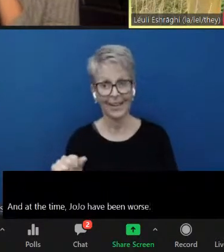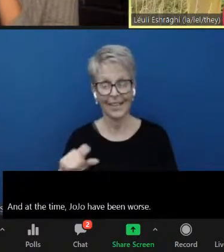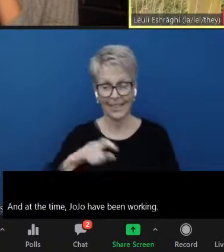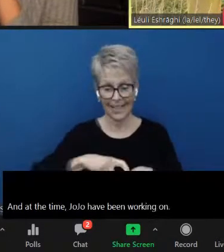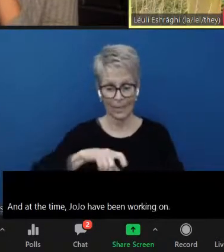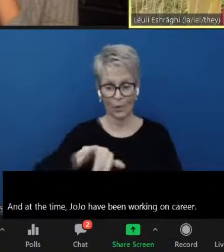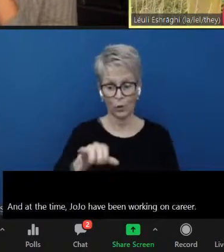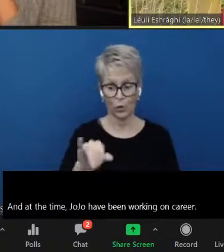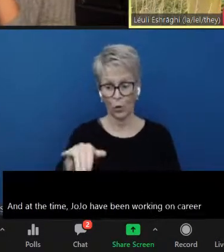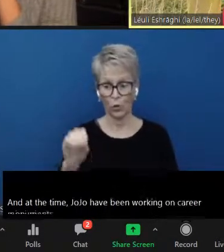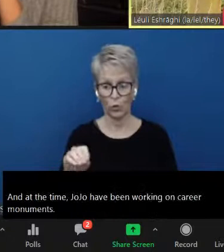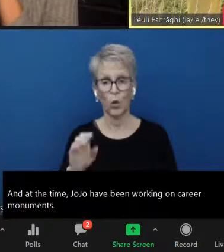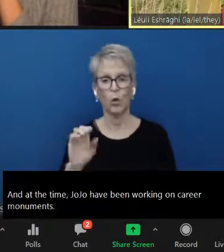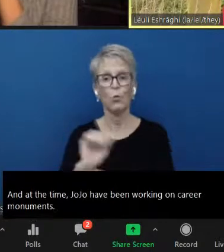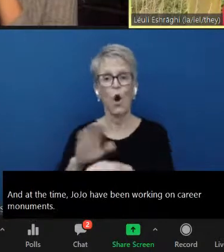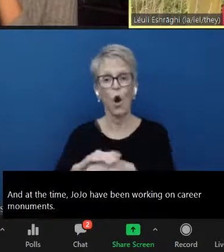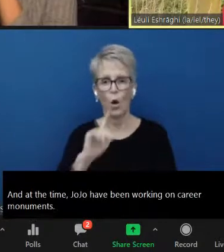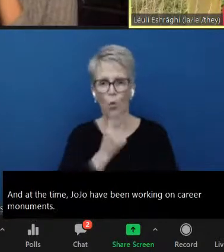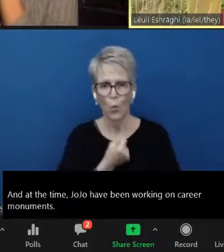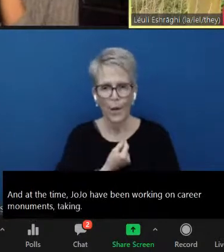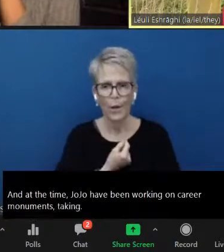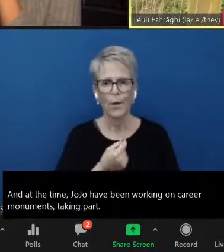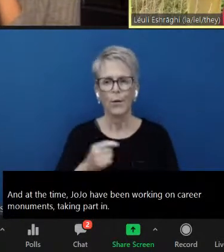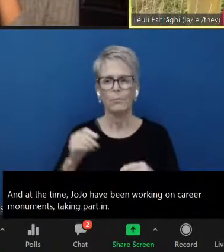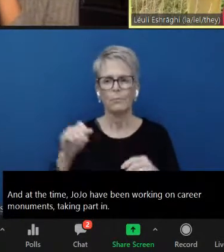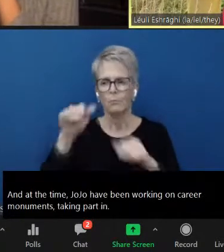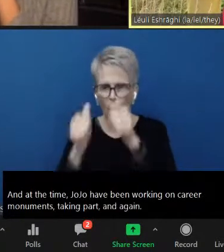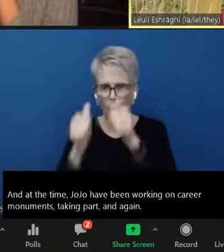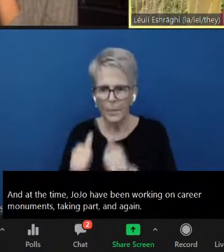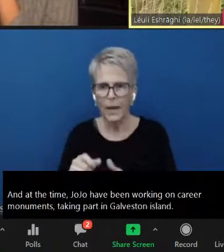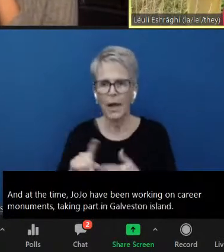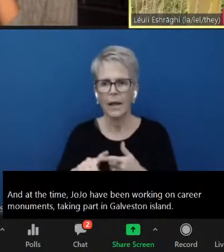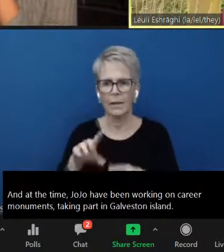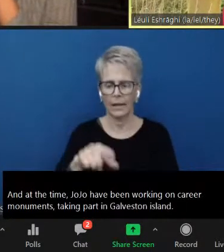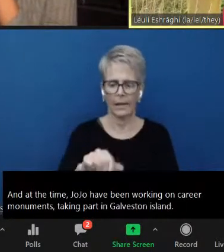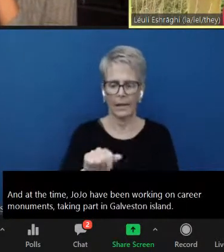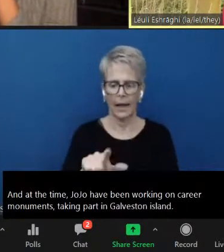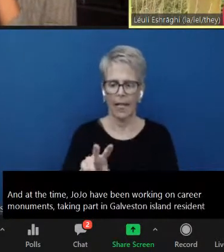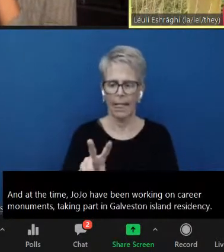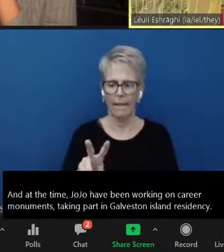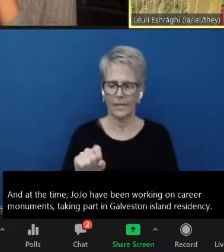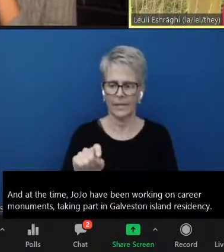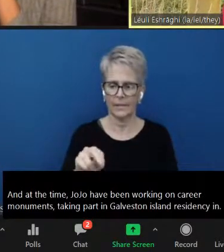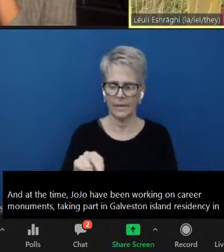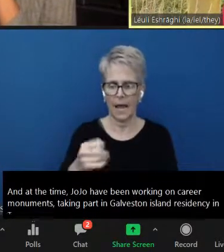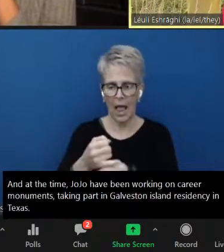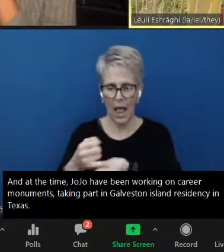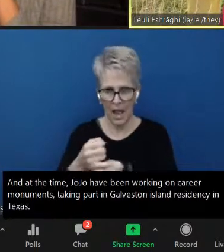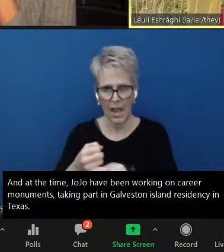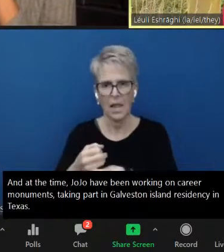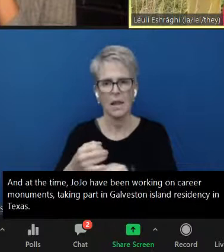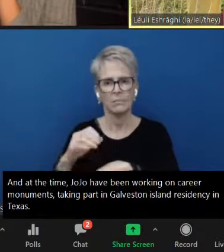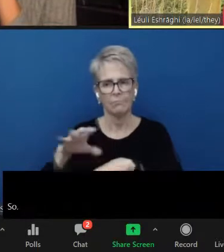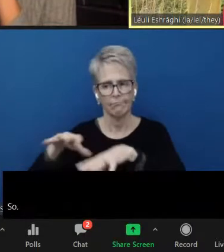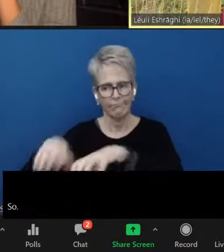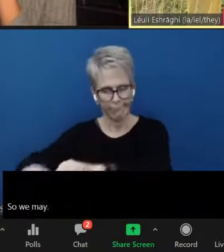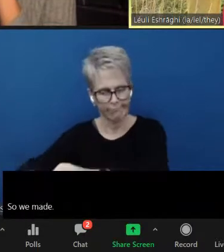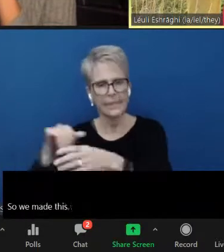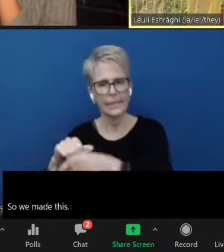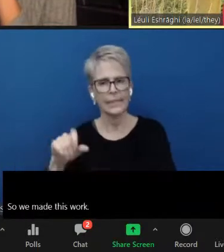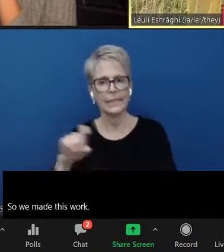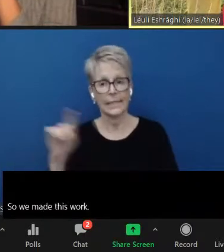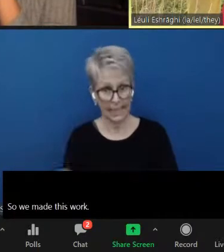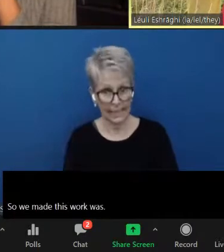working on queer monuments and had taken part in a Galveston Island residency in Texas. So we made this